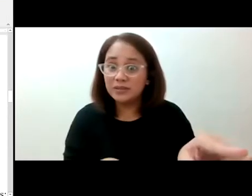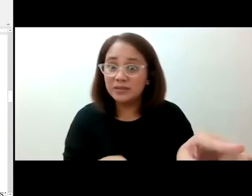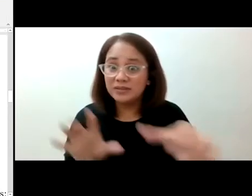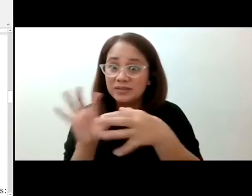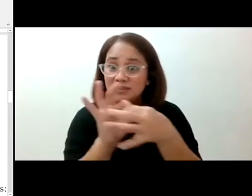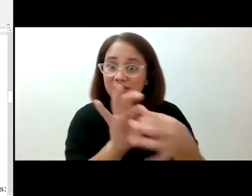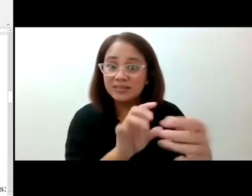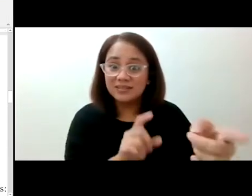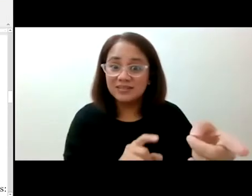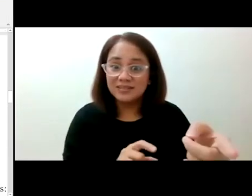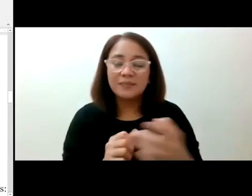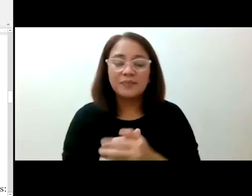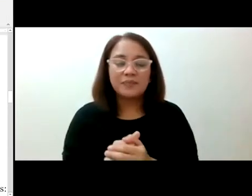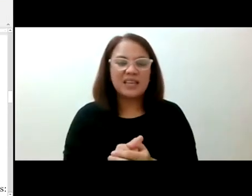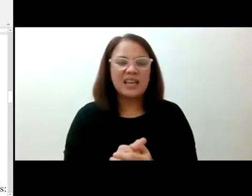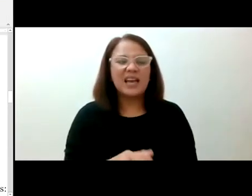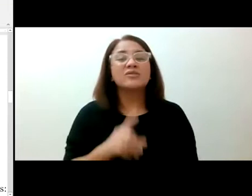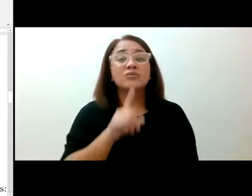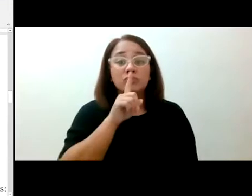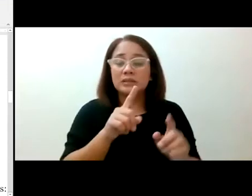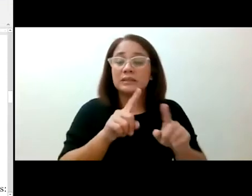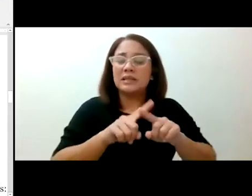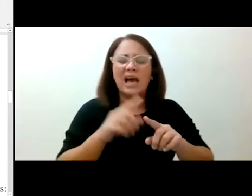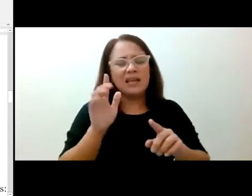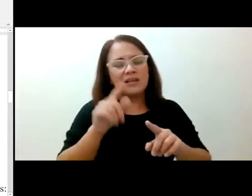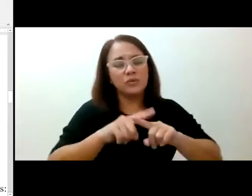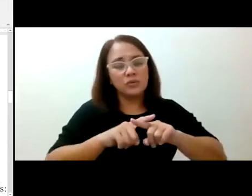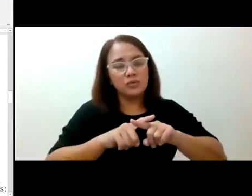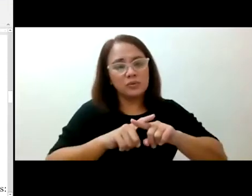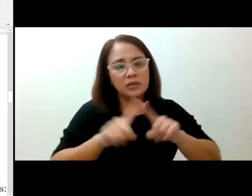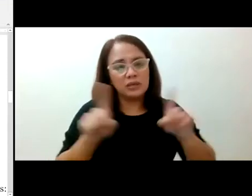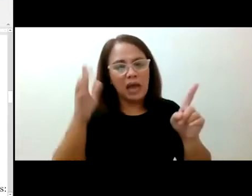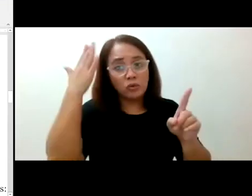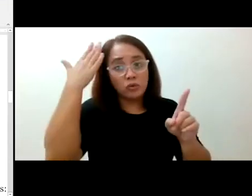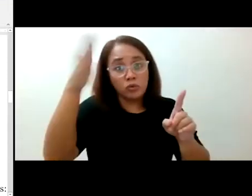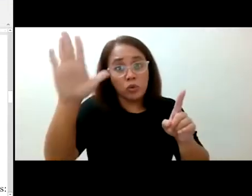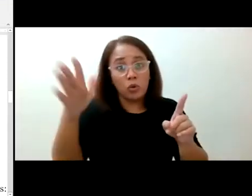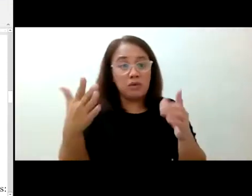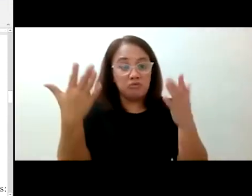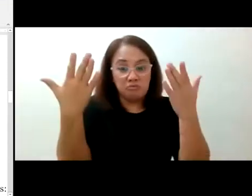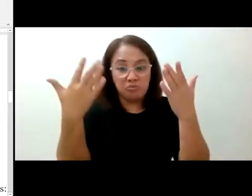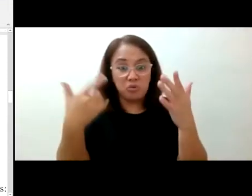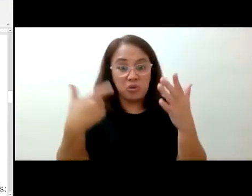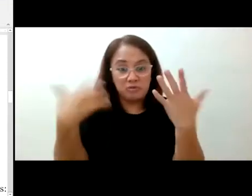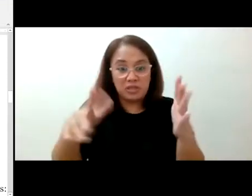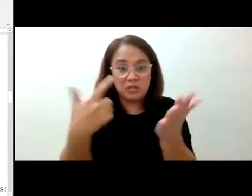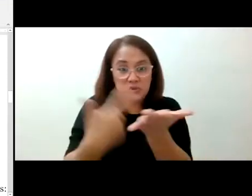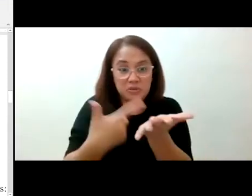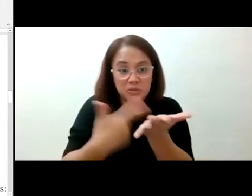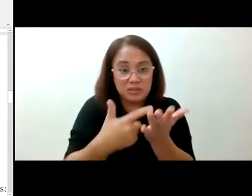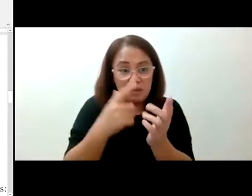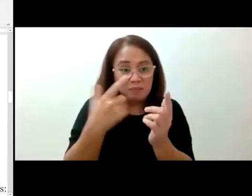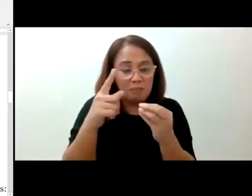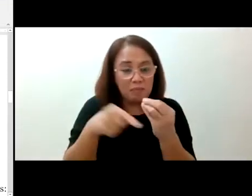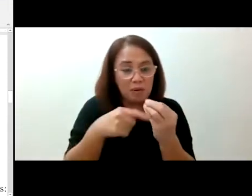Now, this is a little bit different. I don't know if we talked about this exactly, but I think you know the